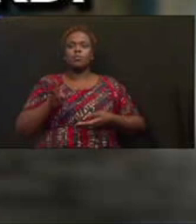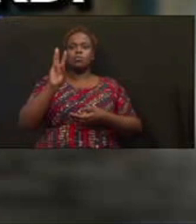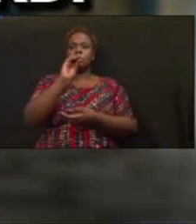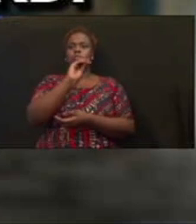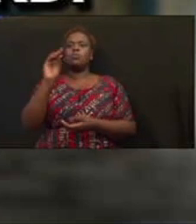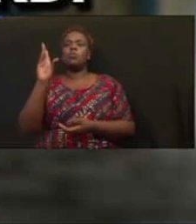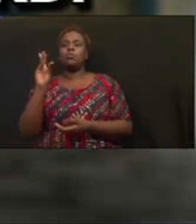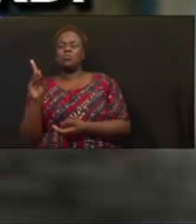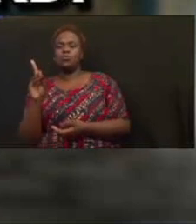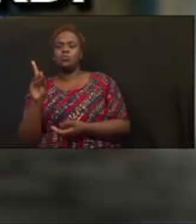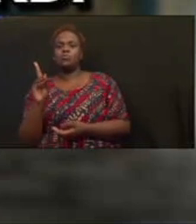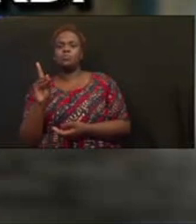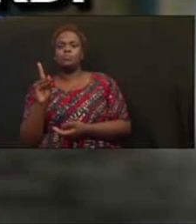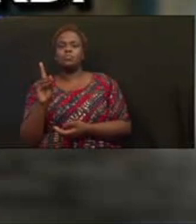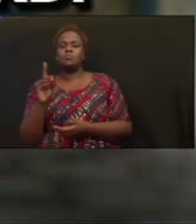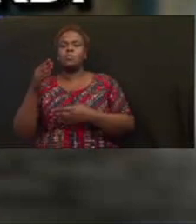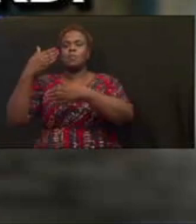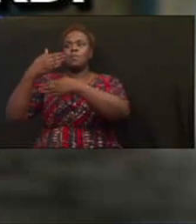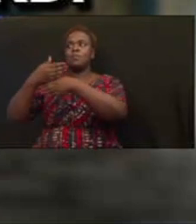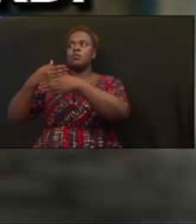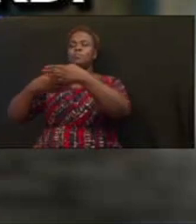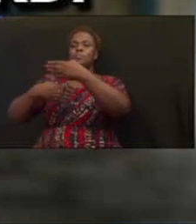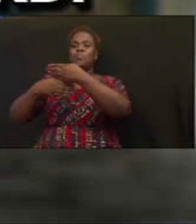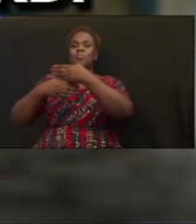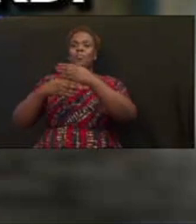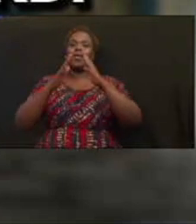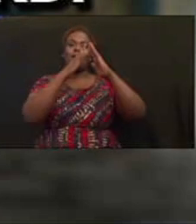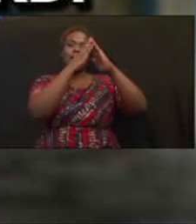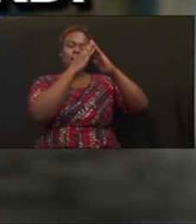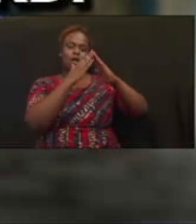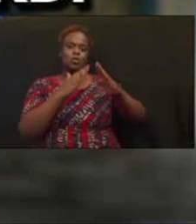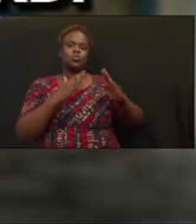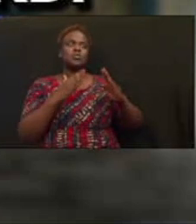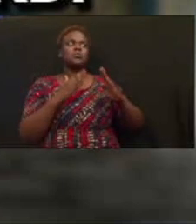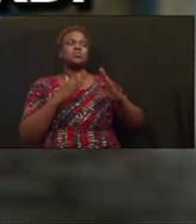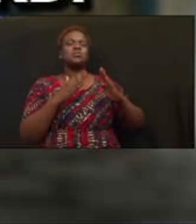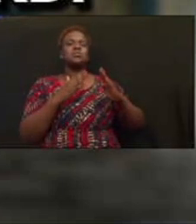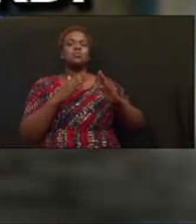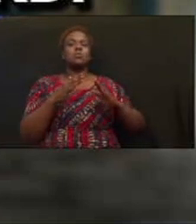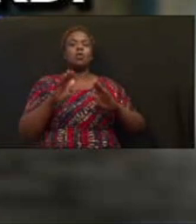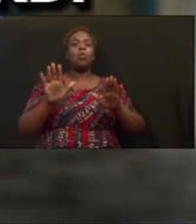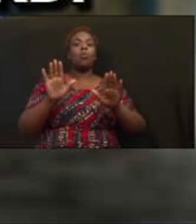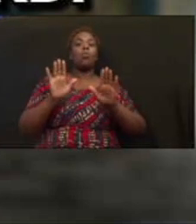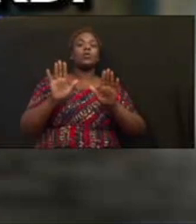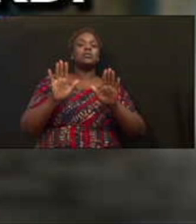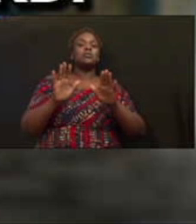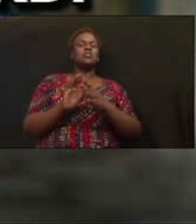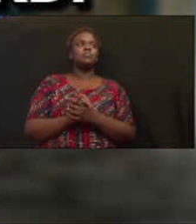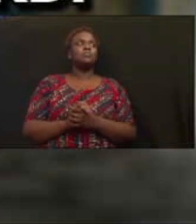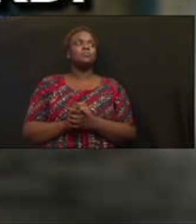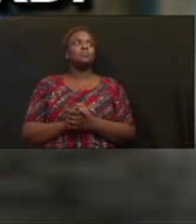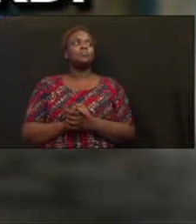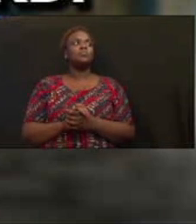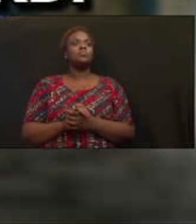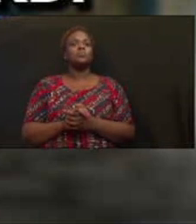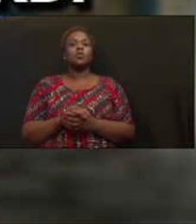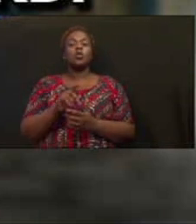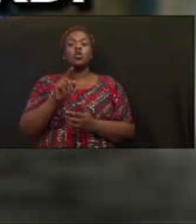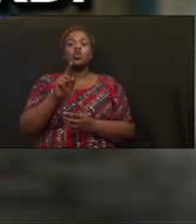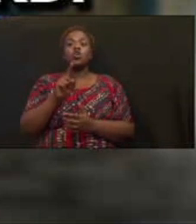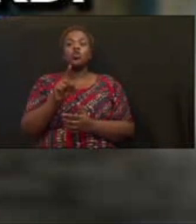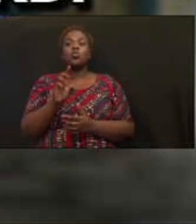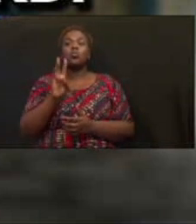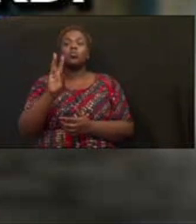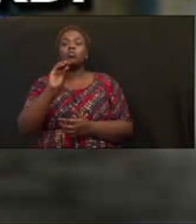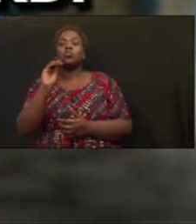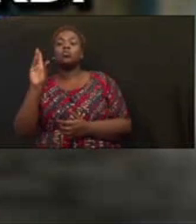is the next statement? Build the house. So hold on. You don't get wood